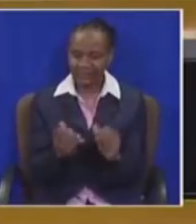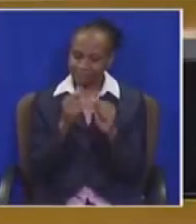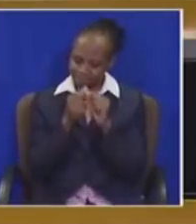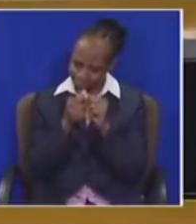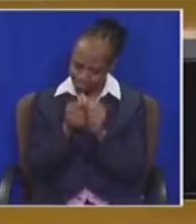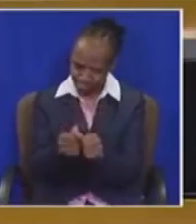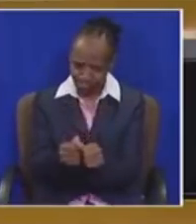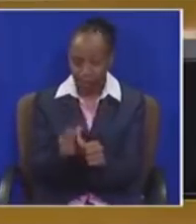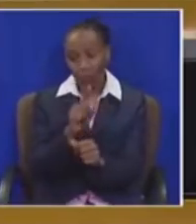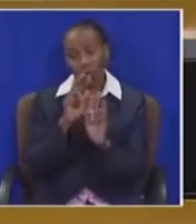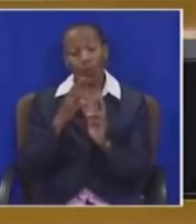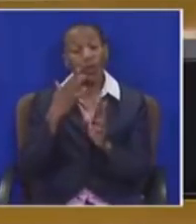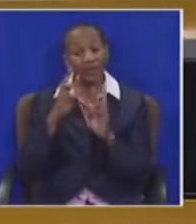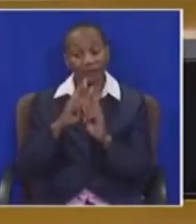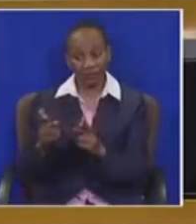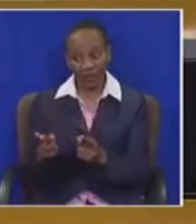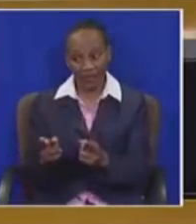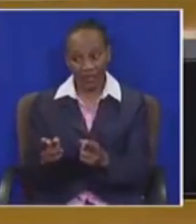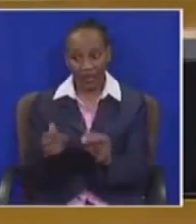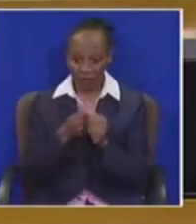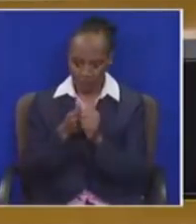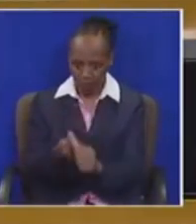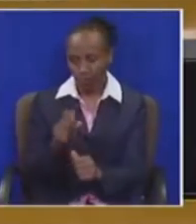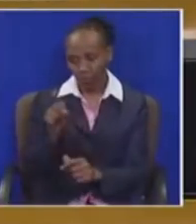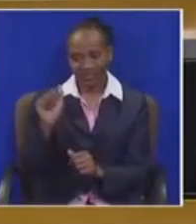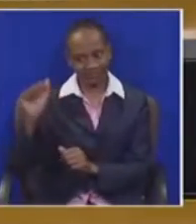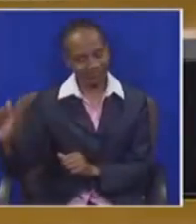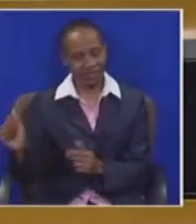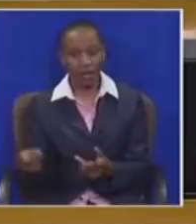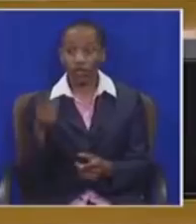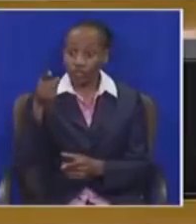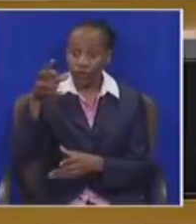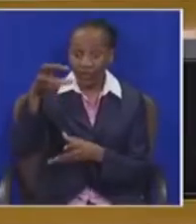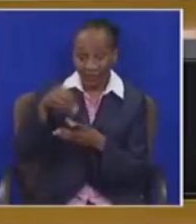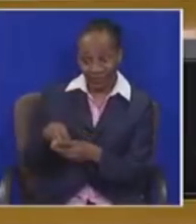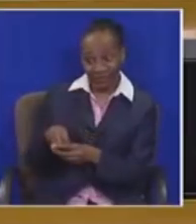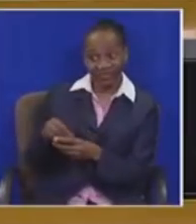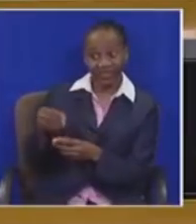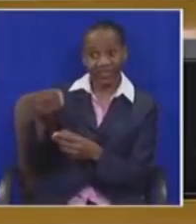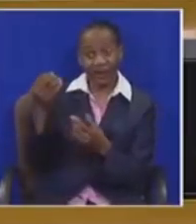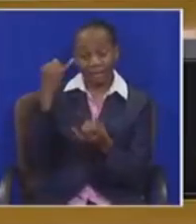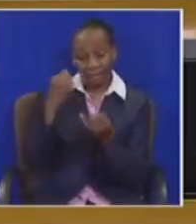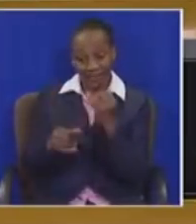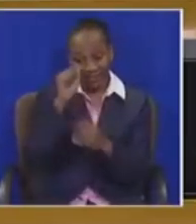precise with regard to the question that has been asked. So do not compound your own